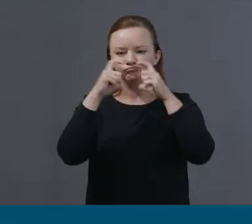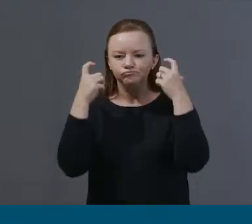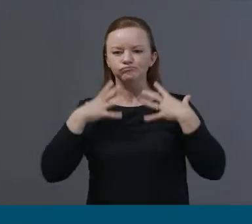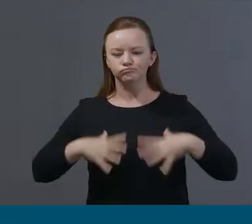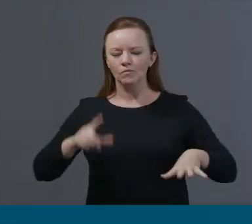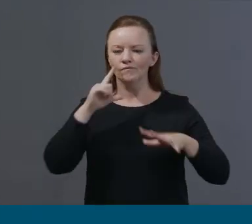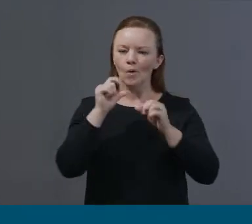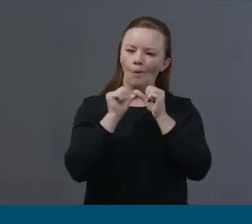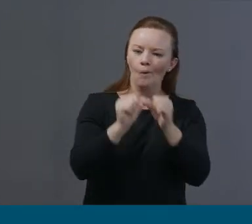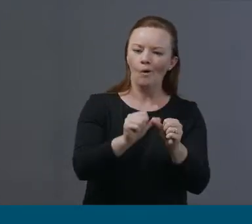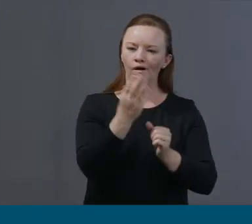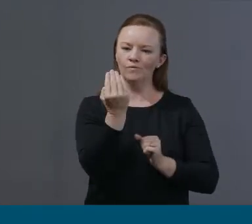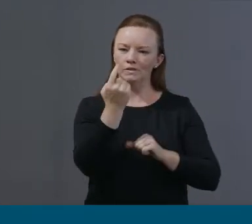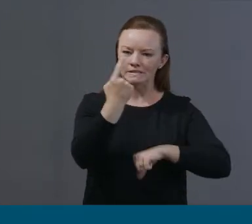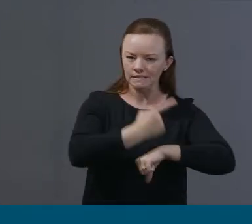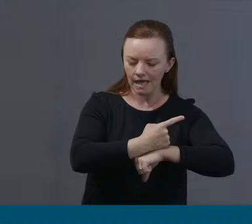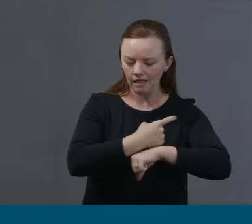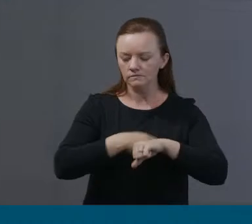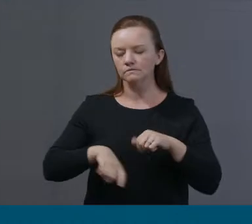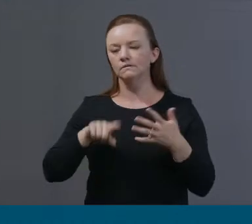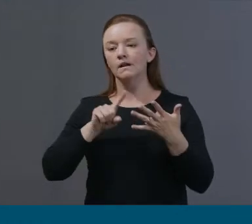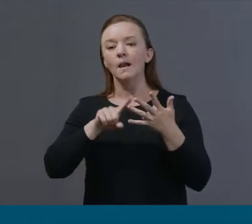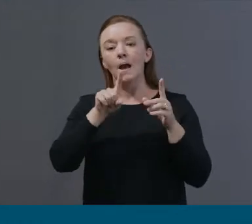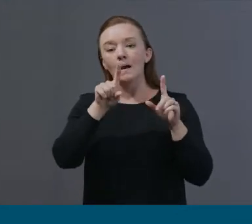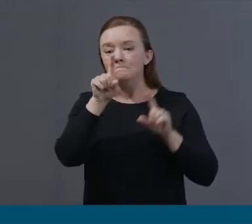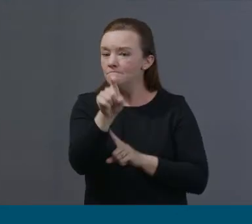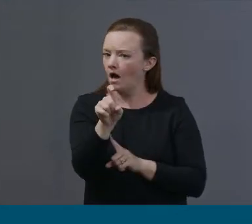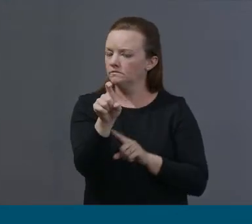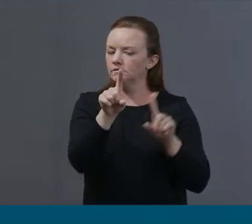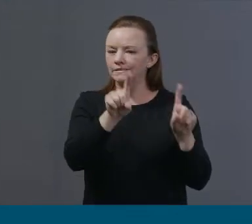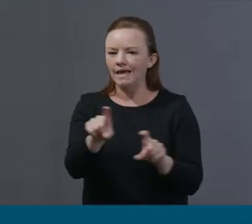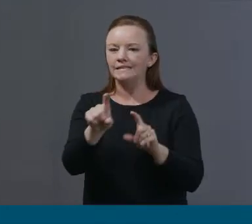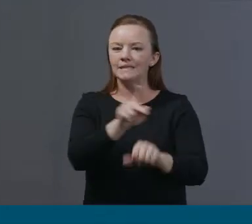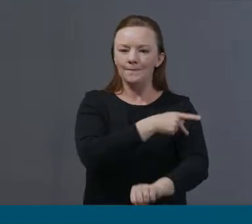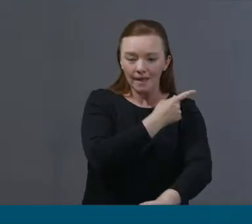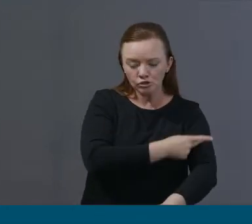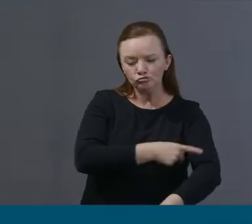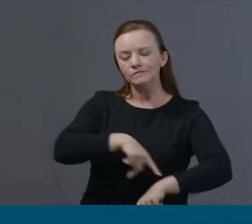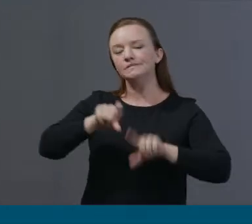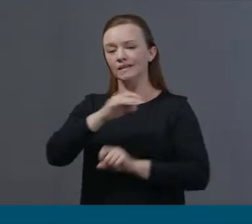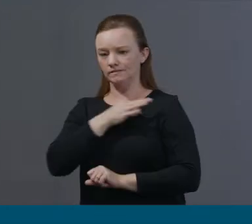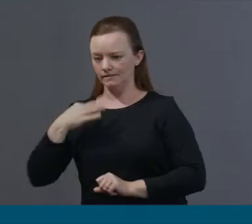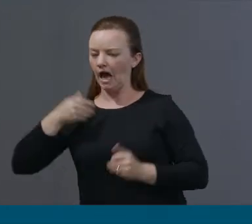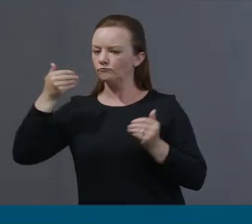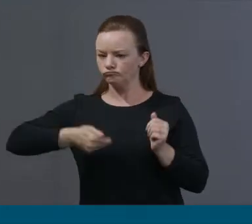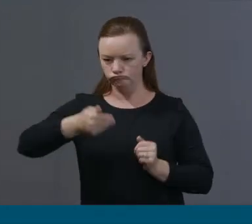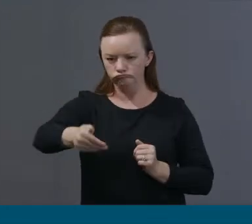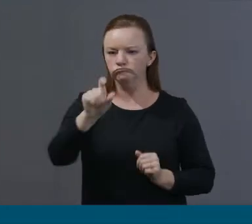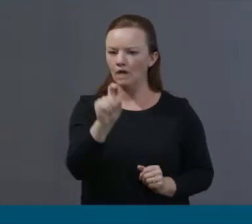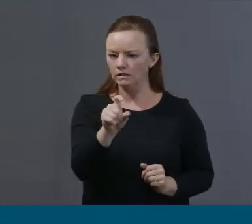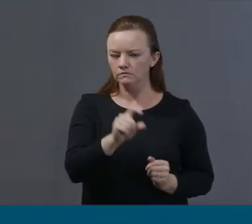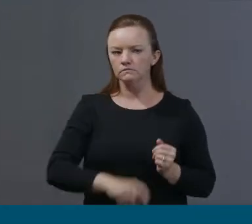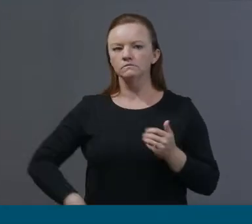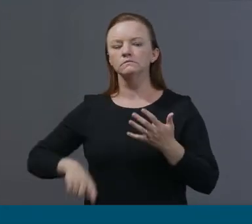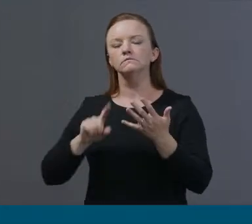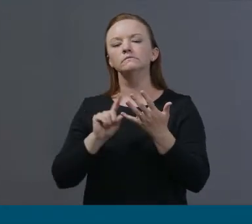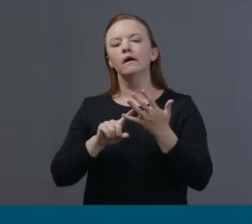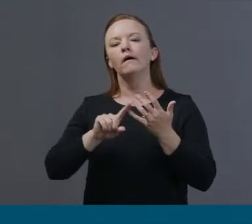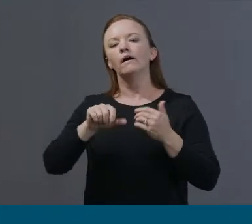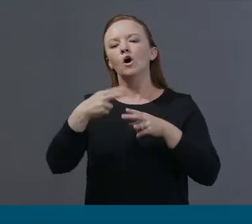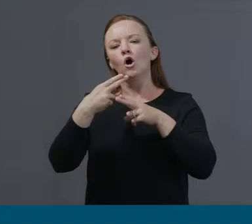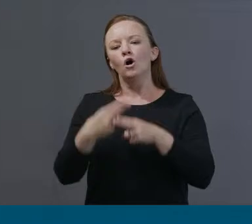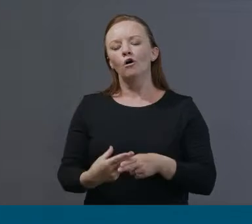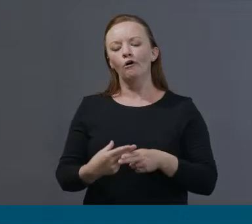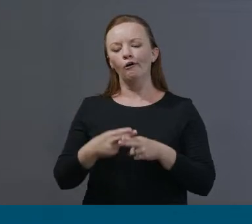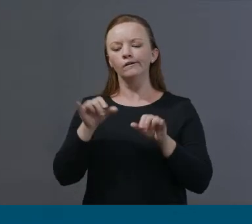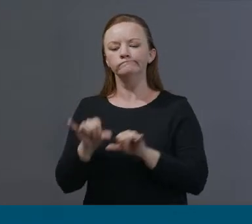healthcare workers. They need to be doing universal symptom screens. This is actually a recommendation for all businesses, is to screen